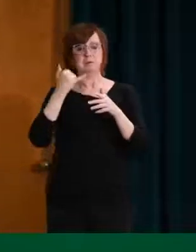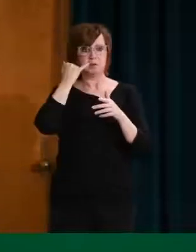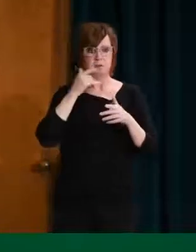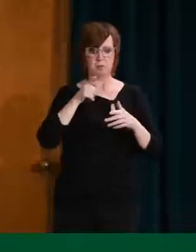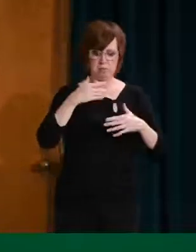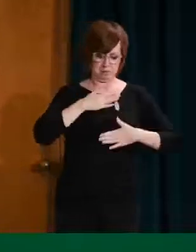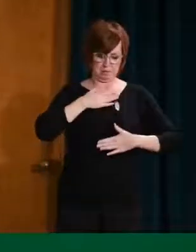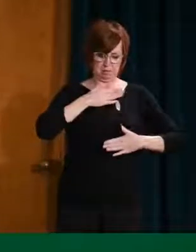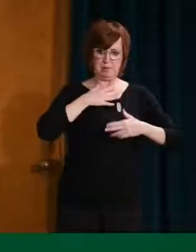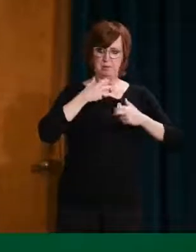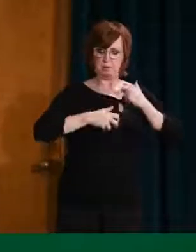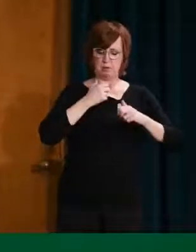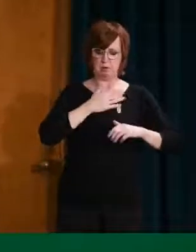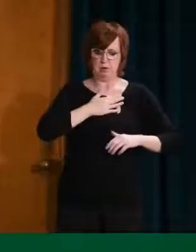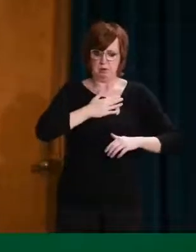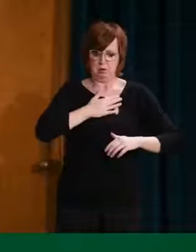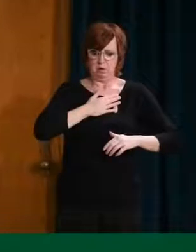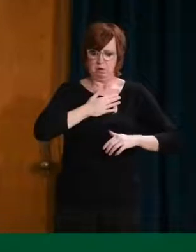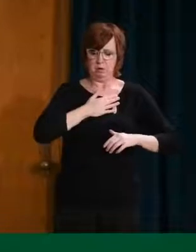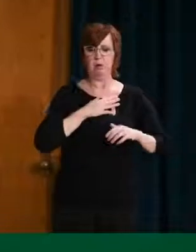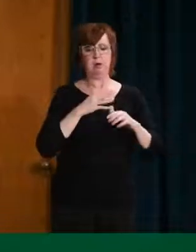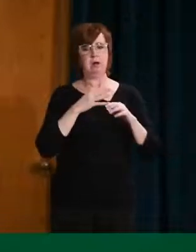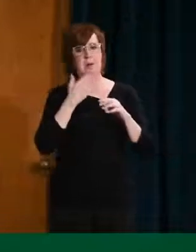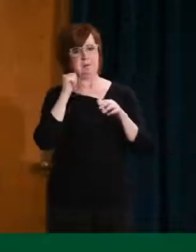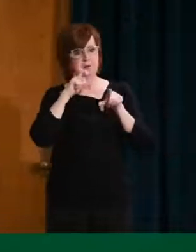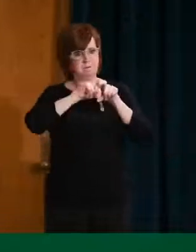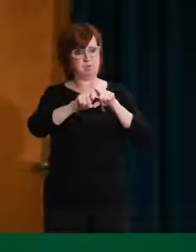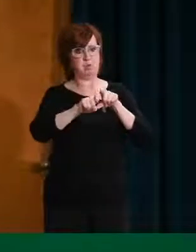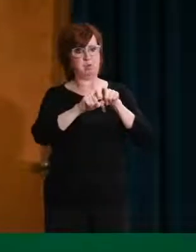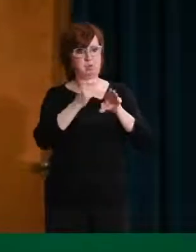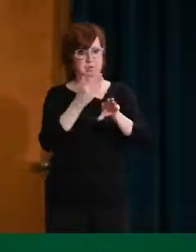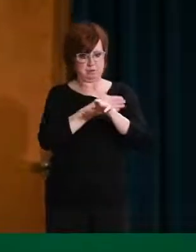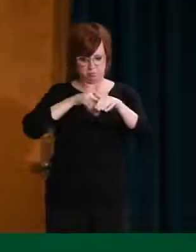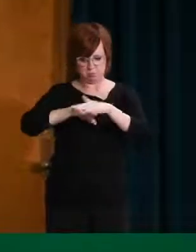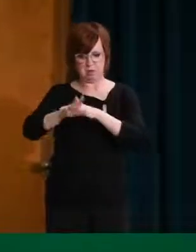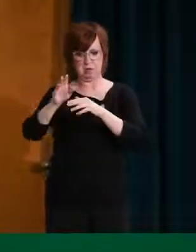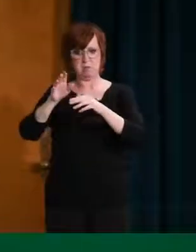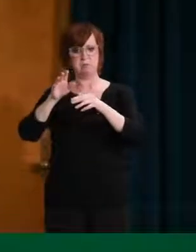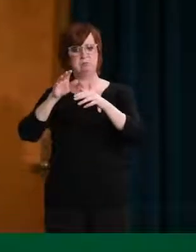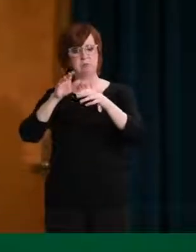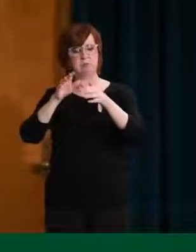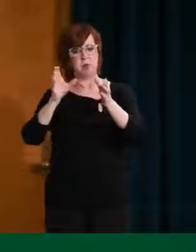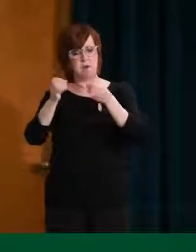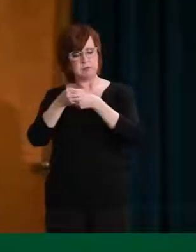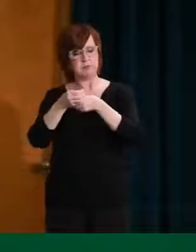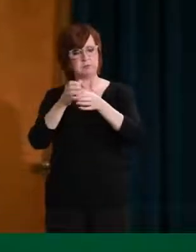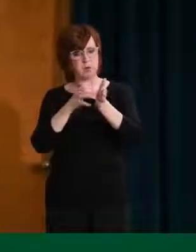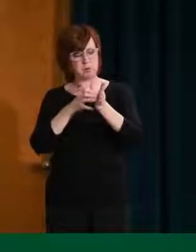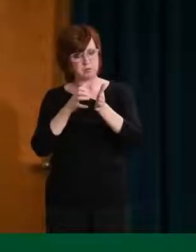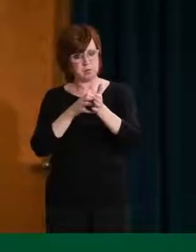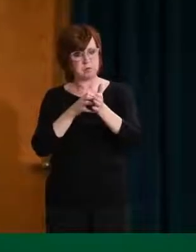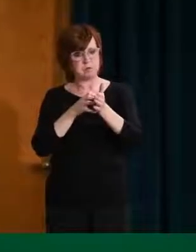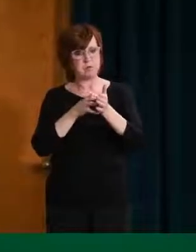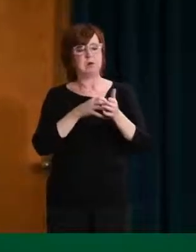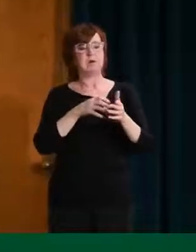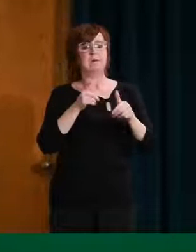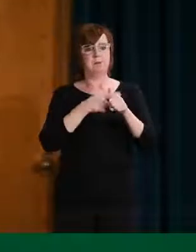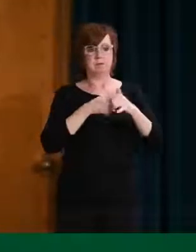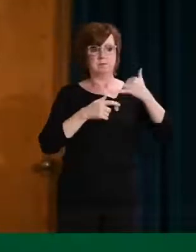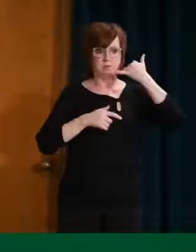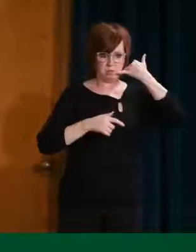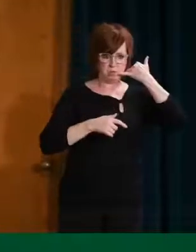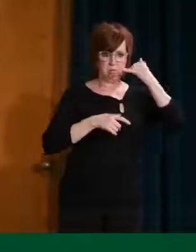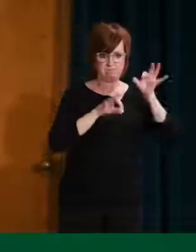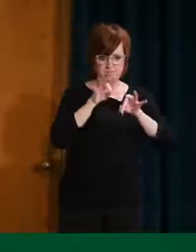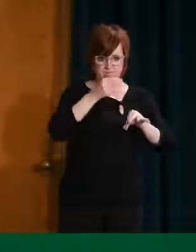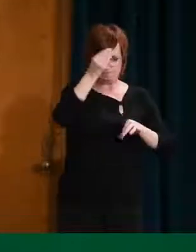primary care practice. A lot of care is safely provided now through telephone and video consults. But if you do need to be assessed, you should call ahead so